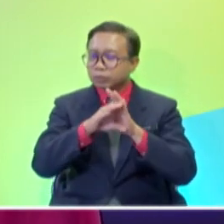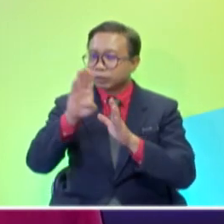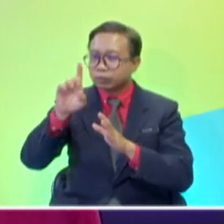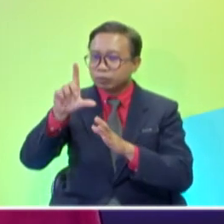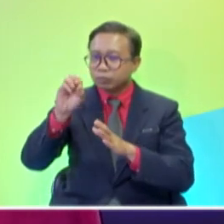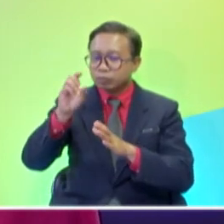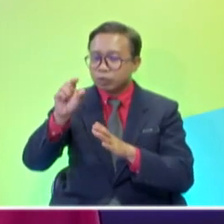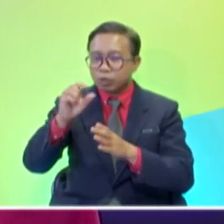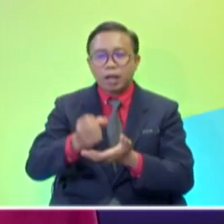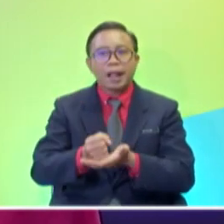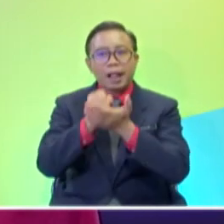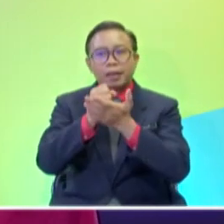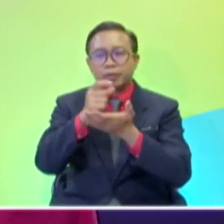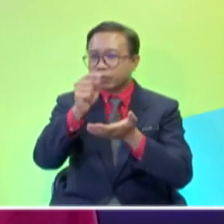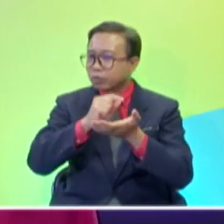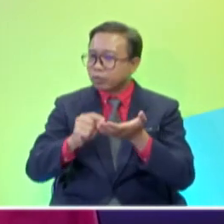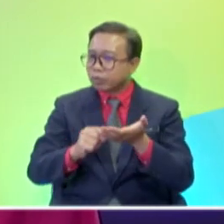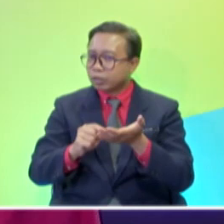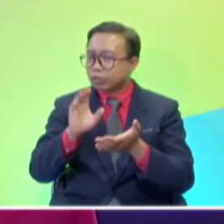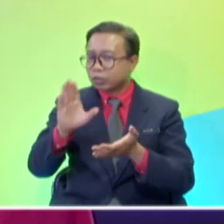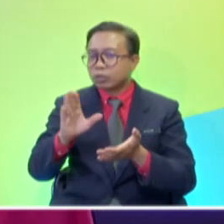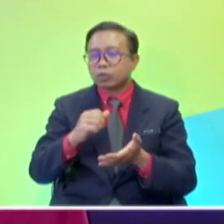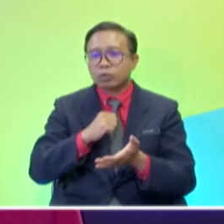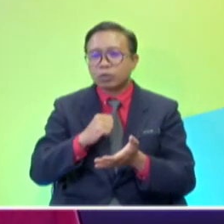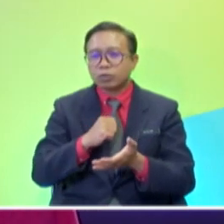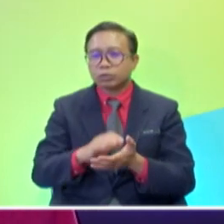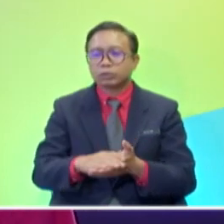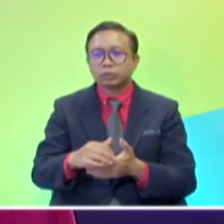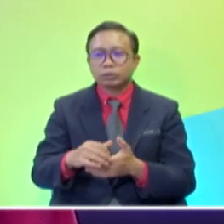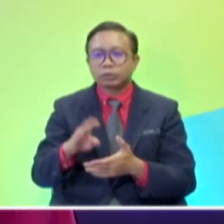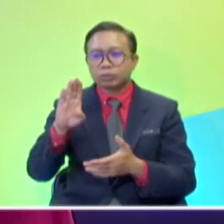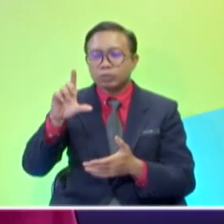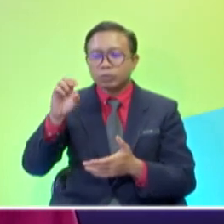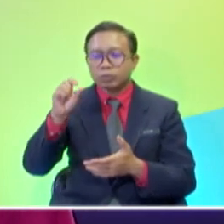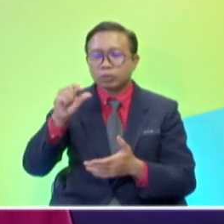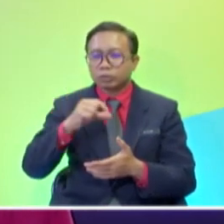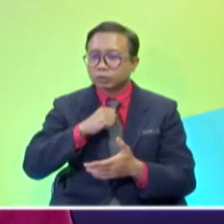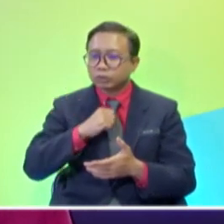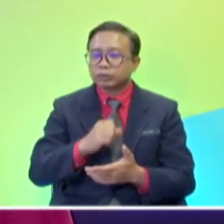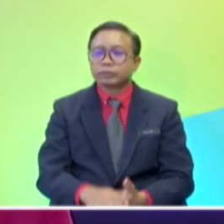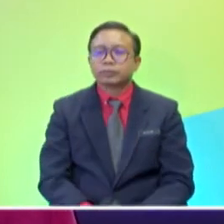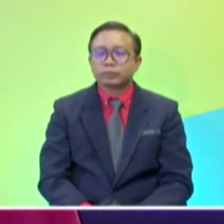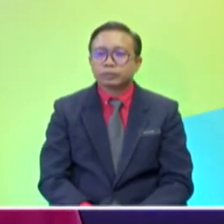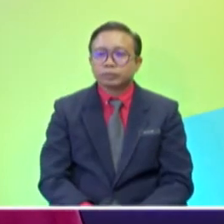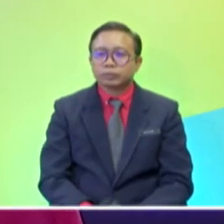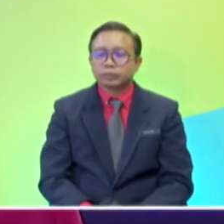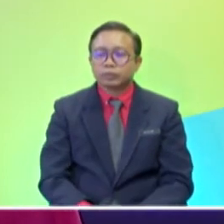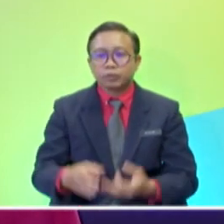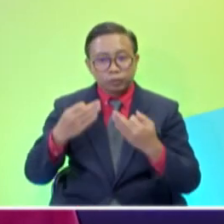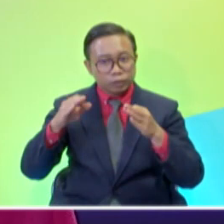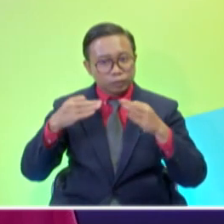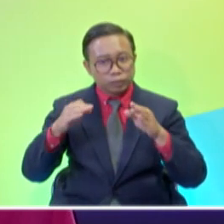help you guys write your own personal blog. And as I have mentioned just now, feel